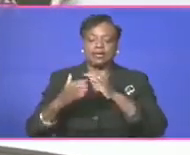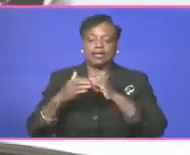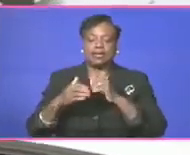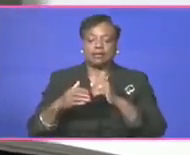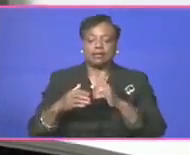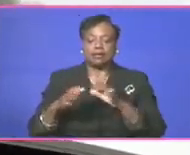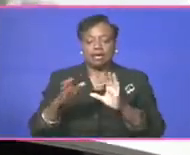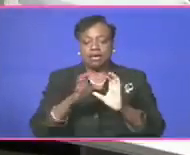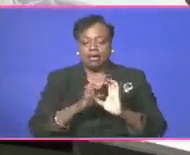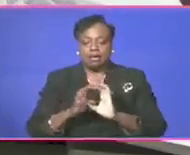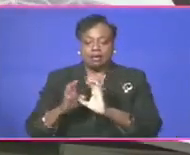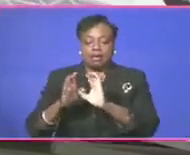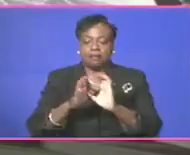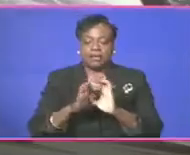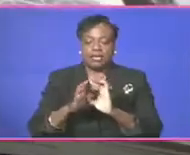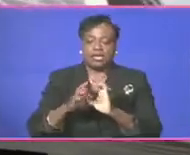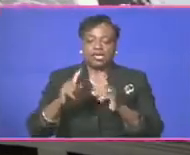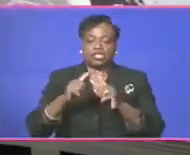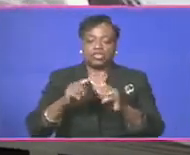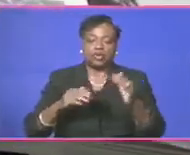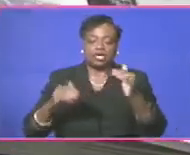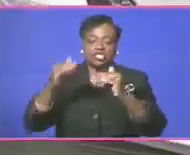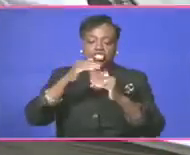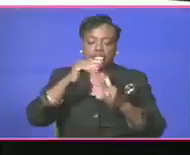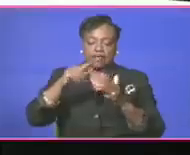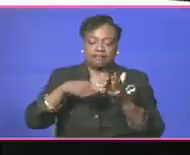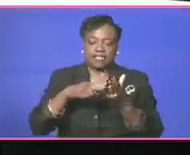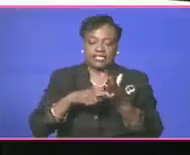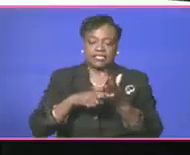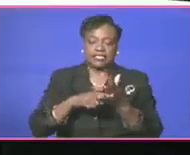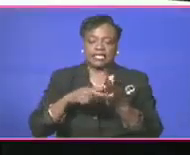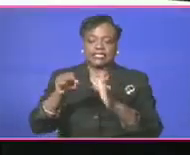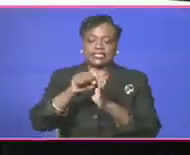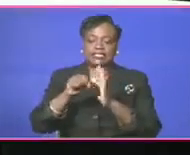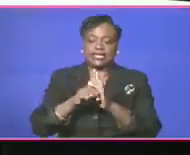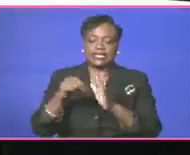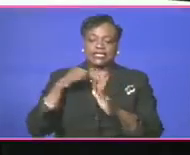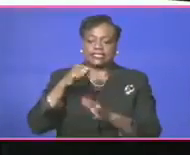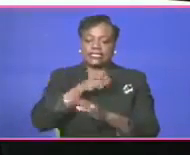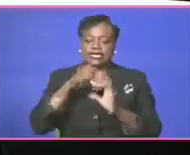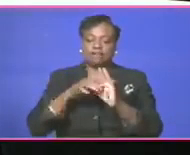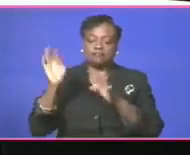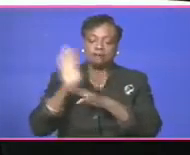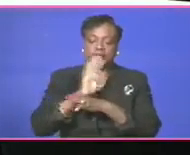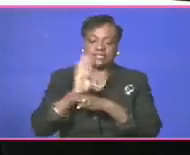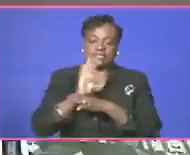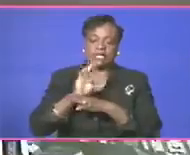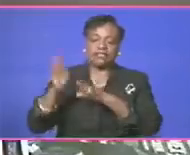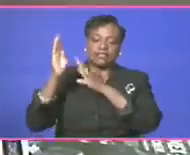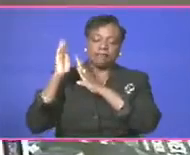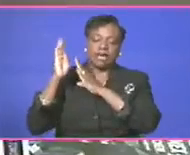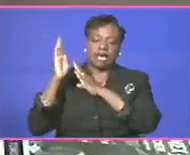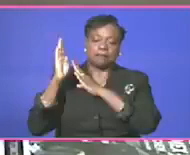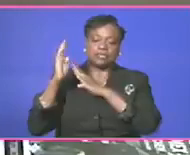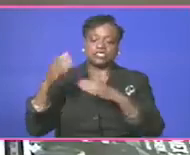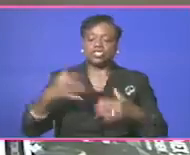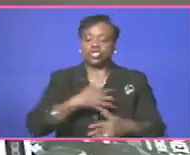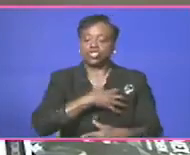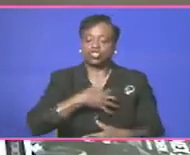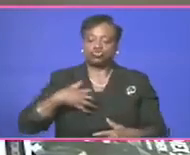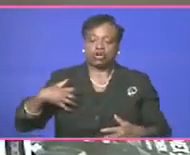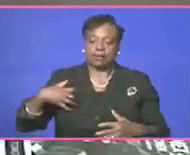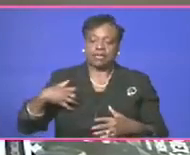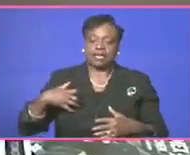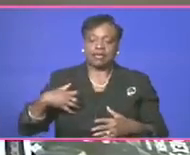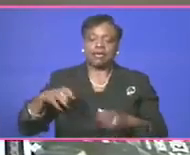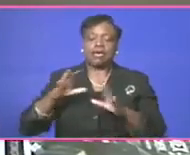this time moving from a mere article inside the magazine Sustainable Business to the cover. Bahamas Striping Group of Companies President and CEO Otariel